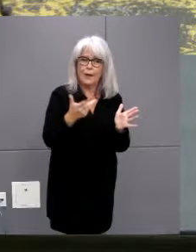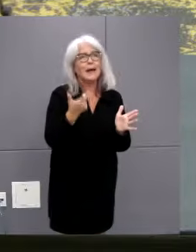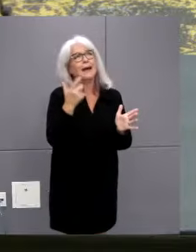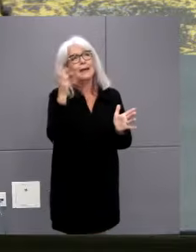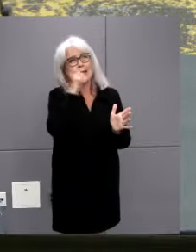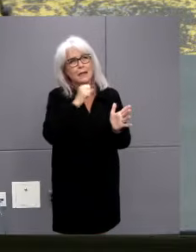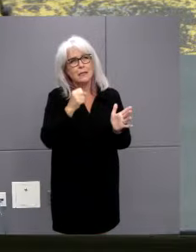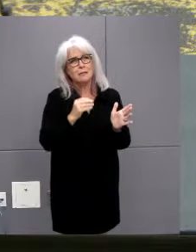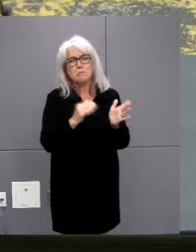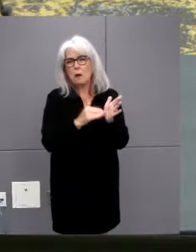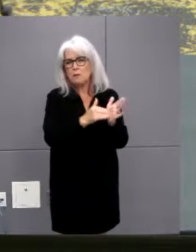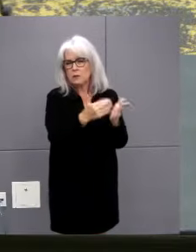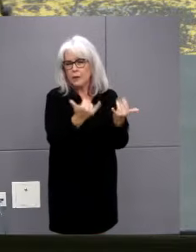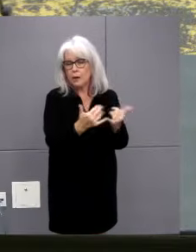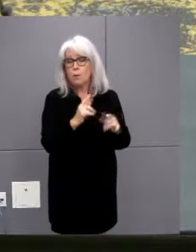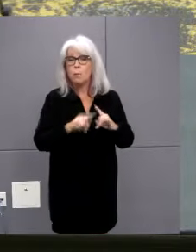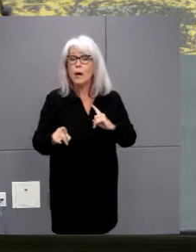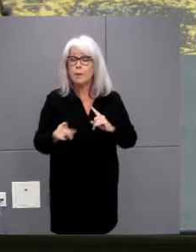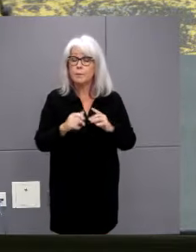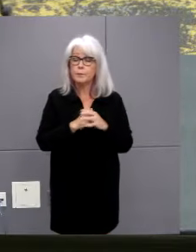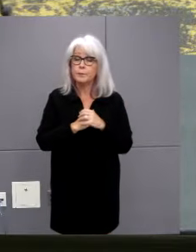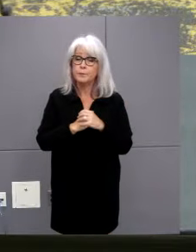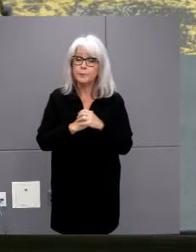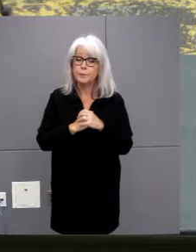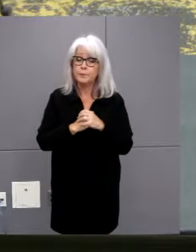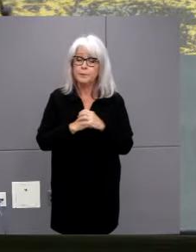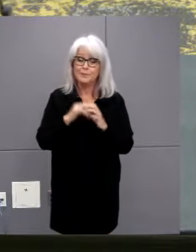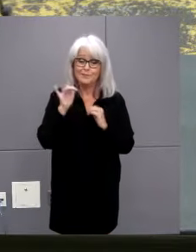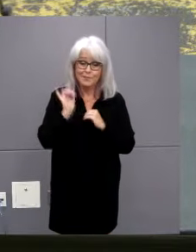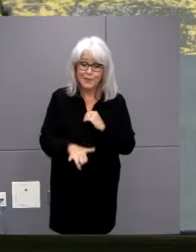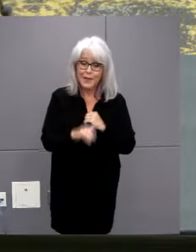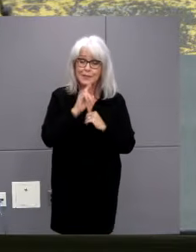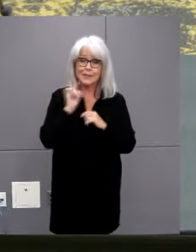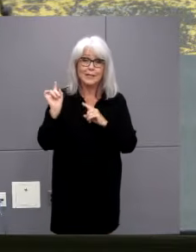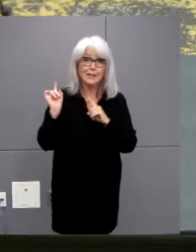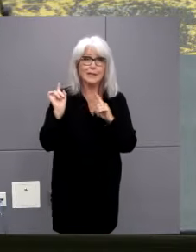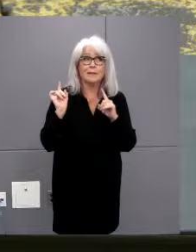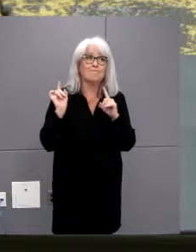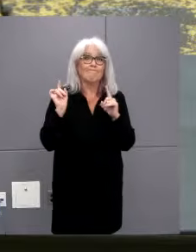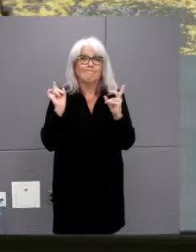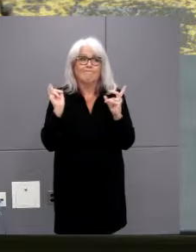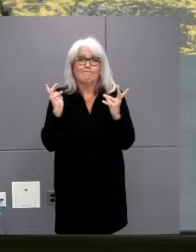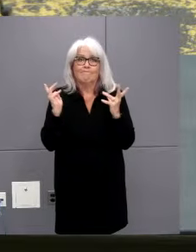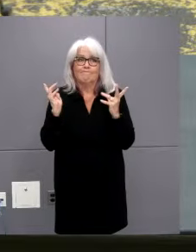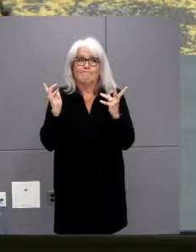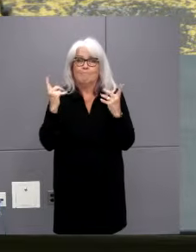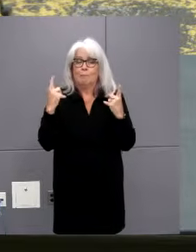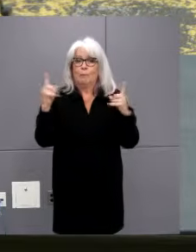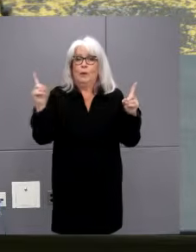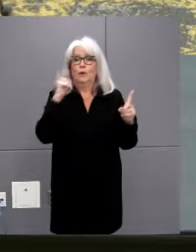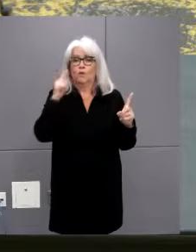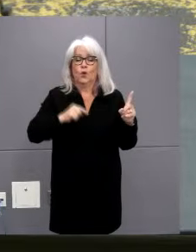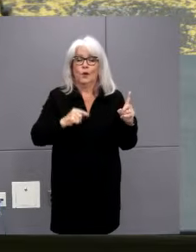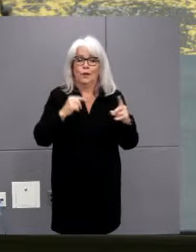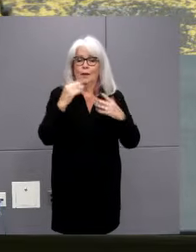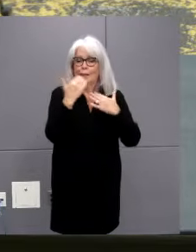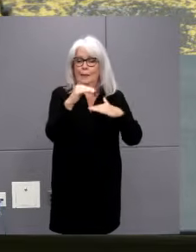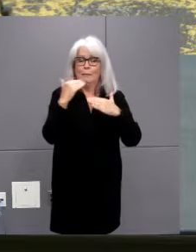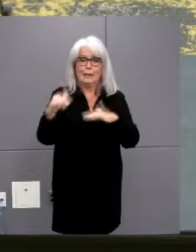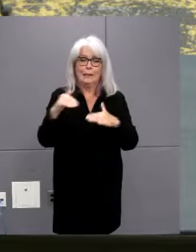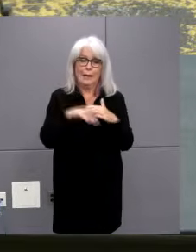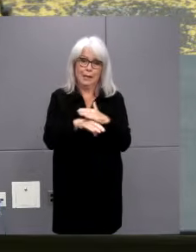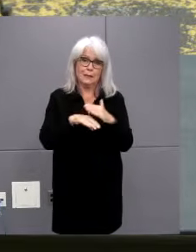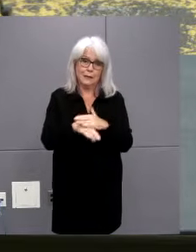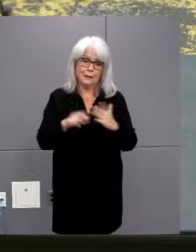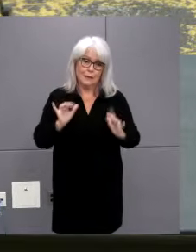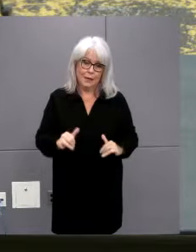say. But, so that would be the answer of why accesses are limited, because